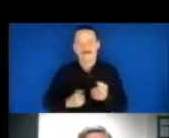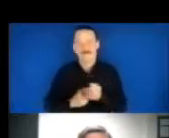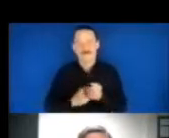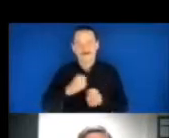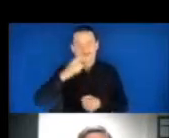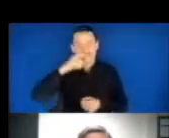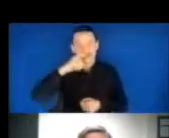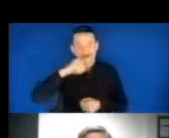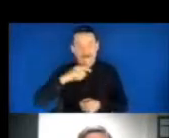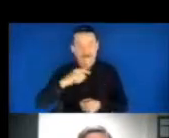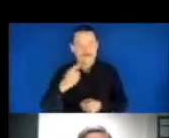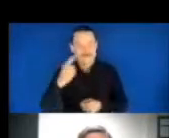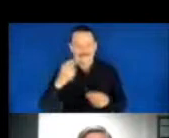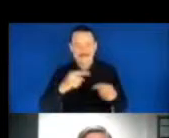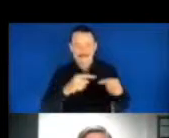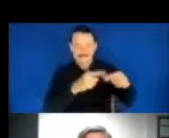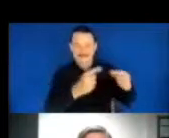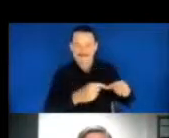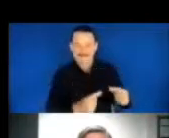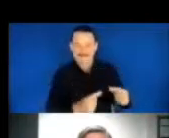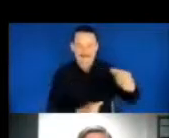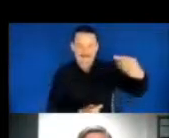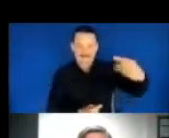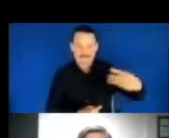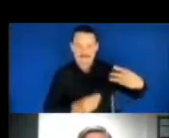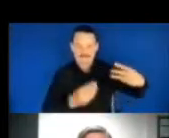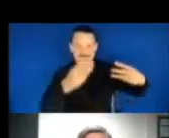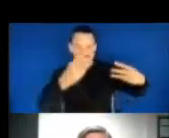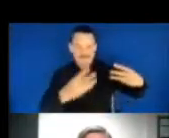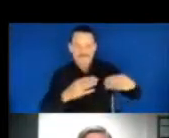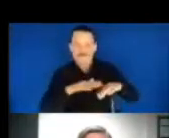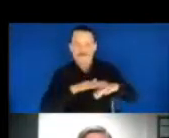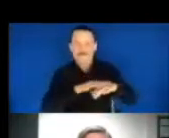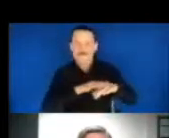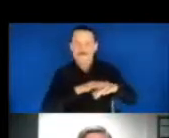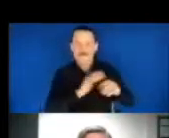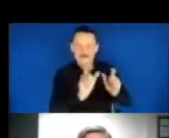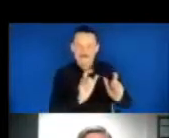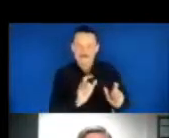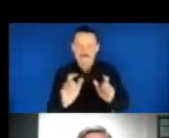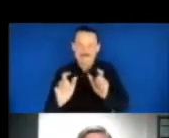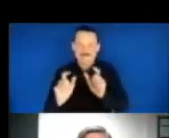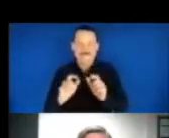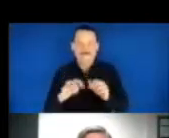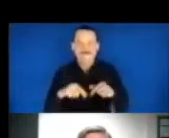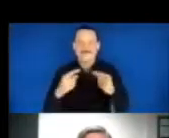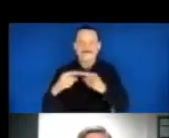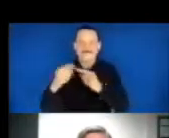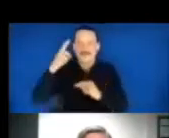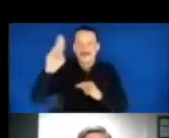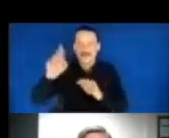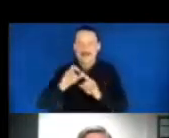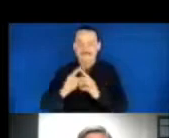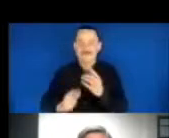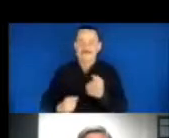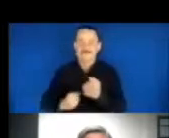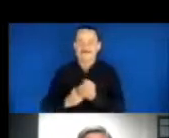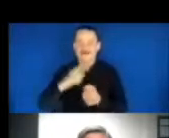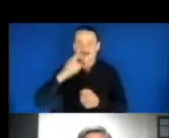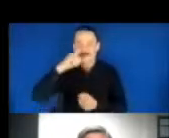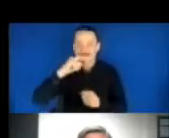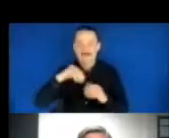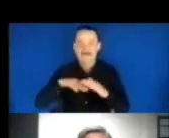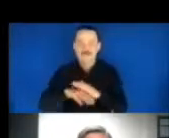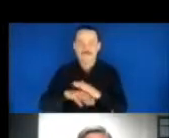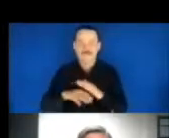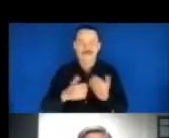is a range of different titles. So the easiest way I've found is to just Google the name of your university and